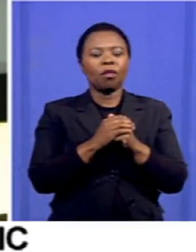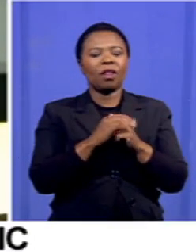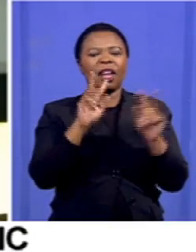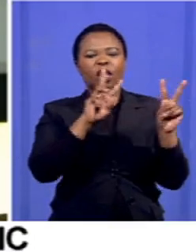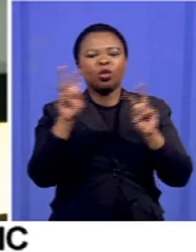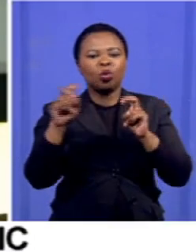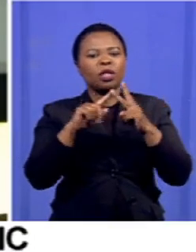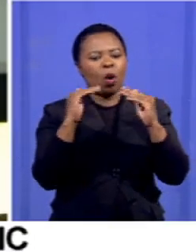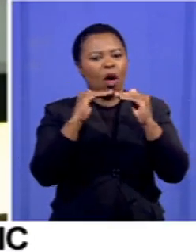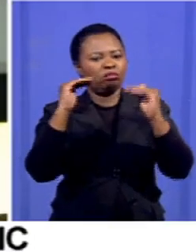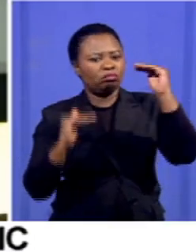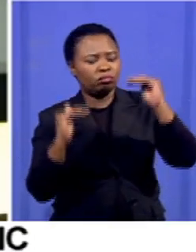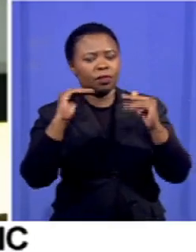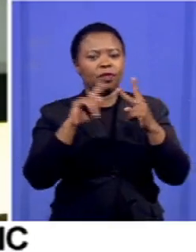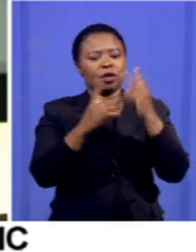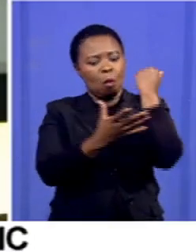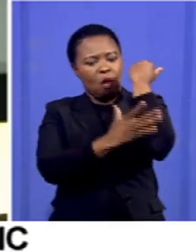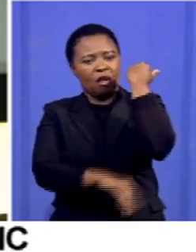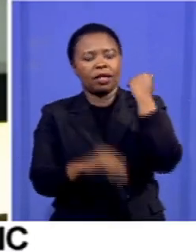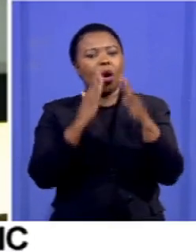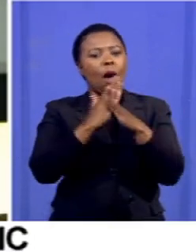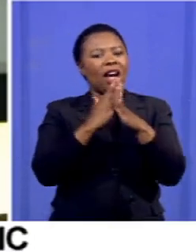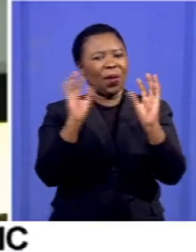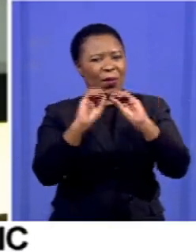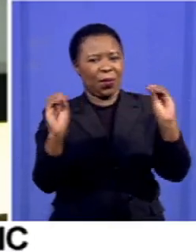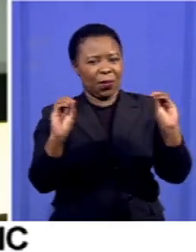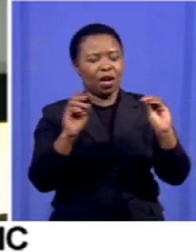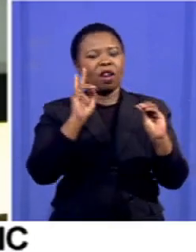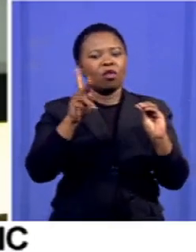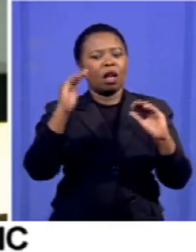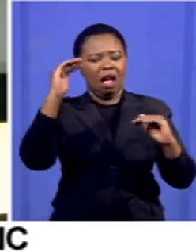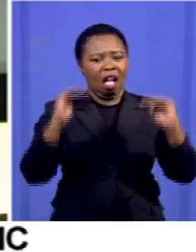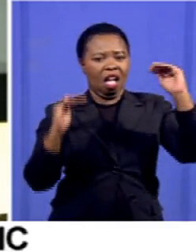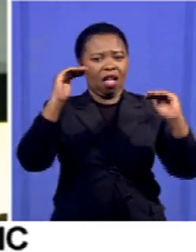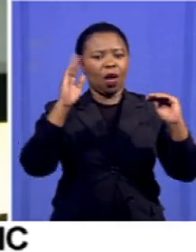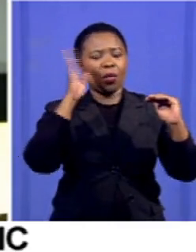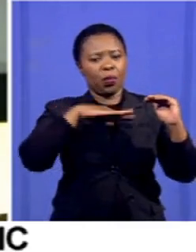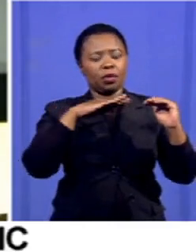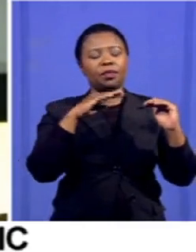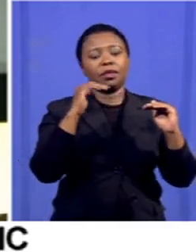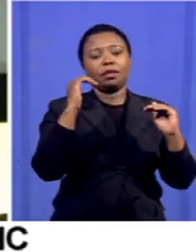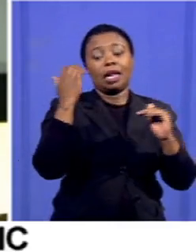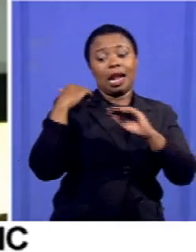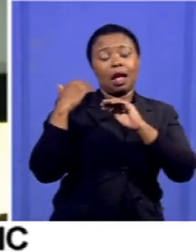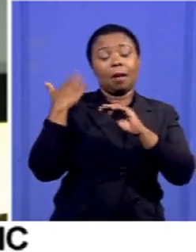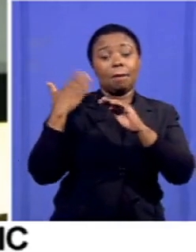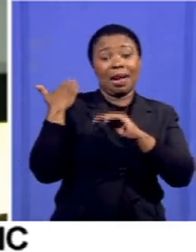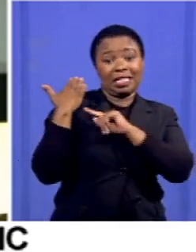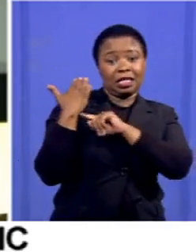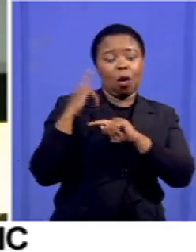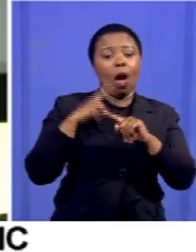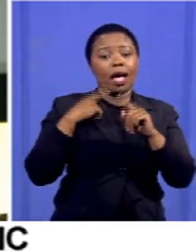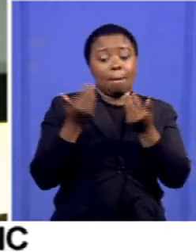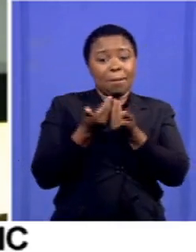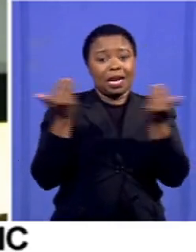inequality, poverty and unemployment, and redressing the imbalances of the past because of the apartheid system many,